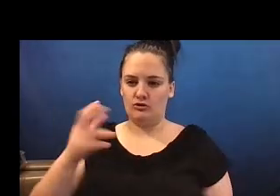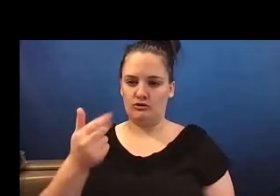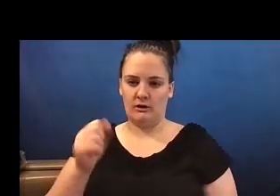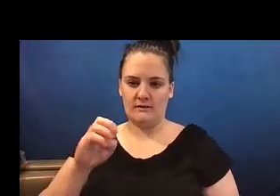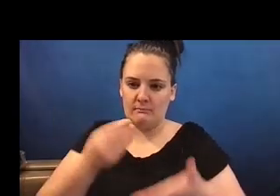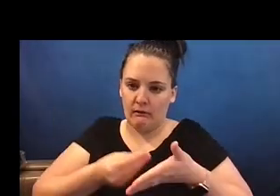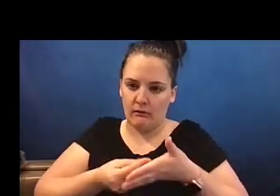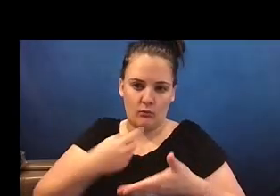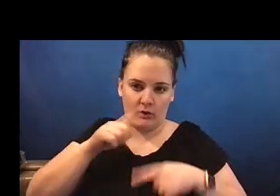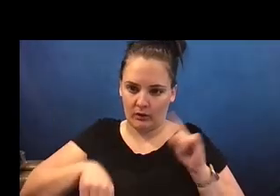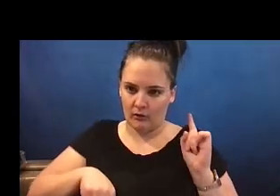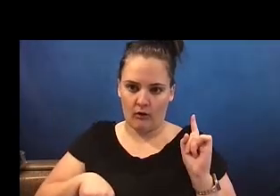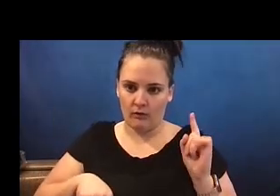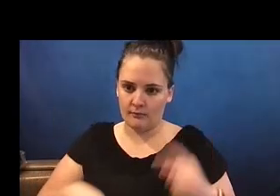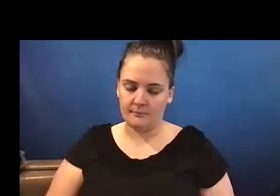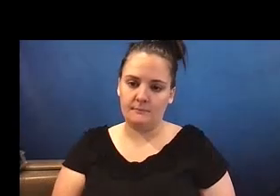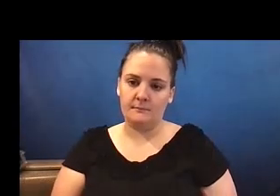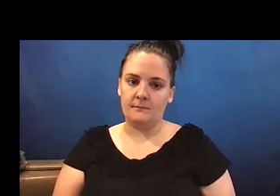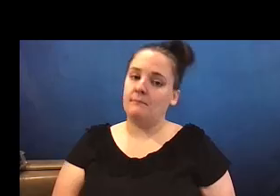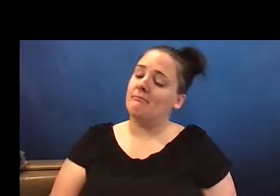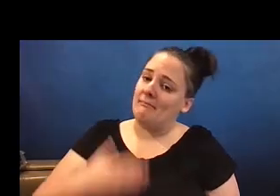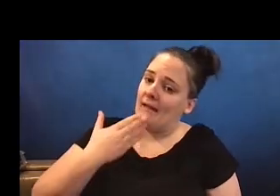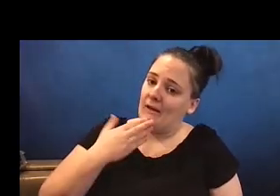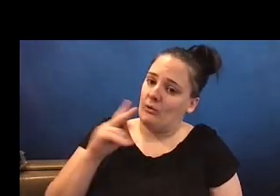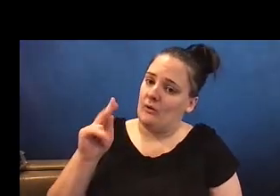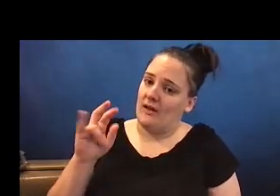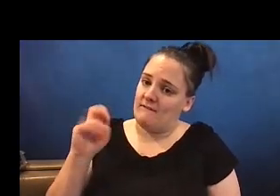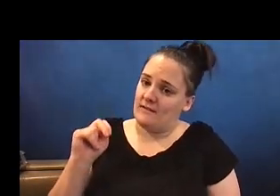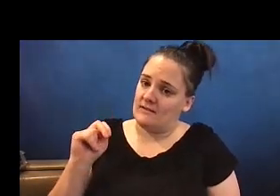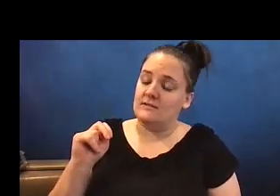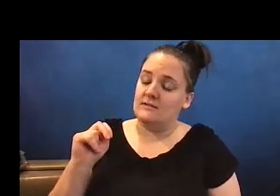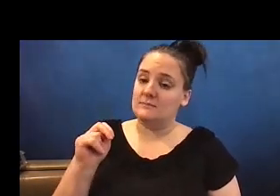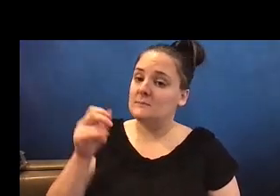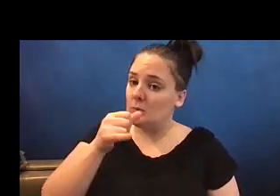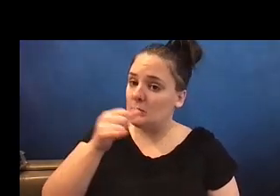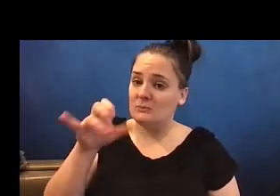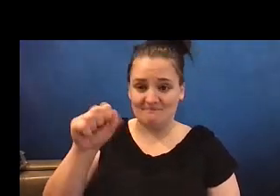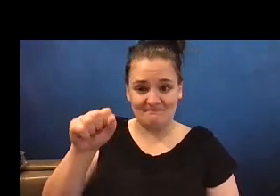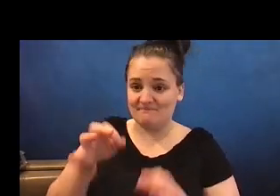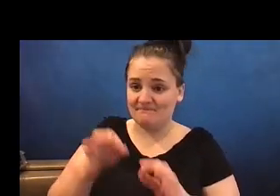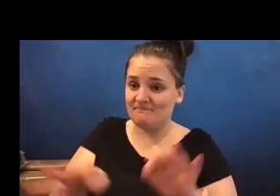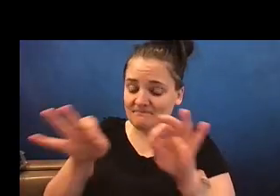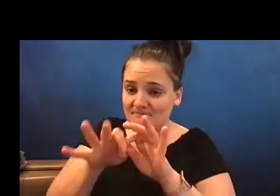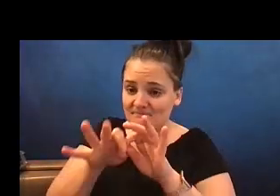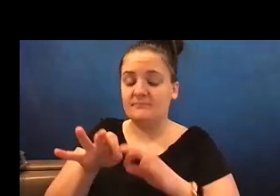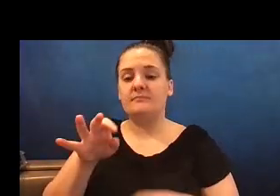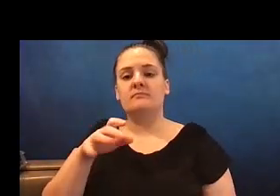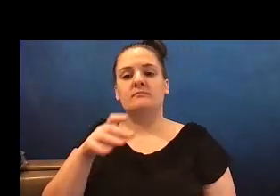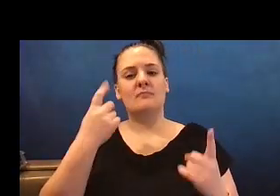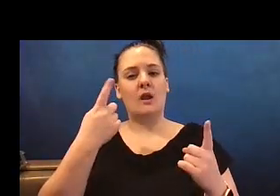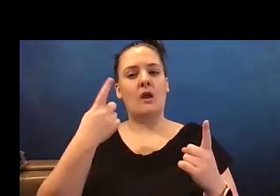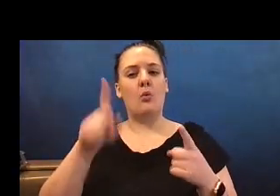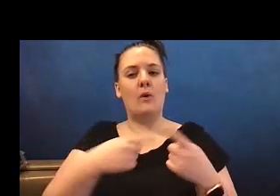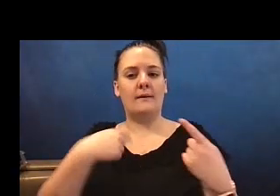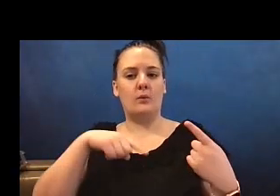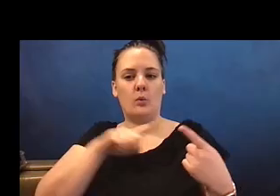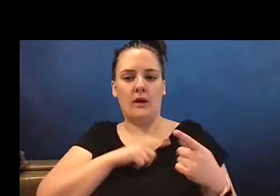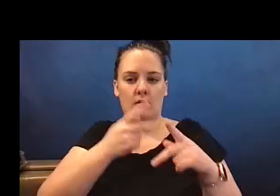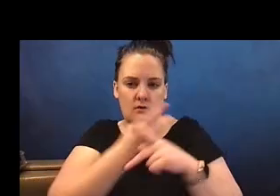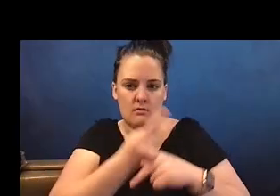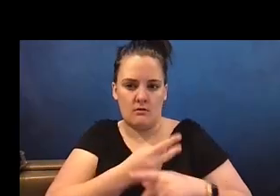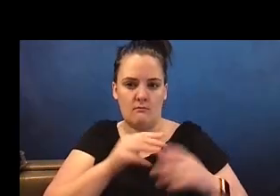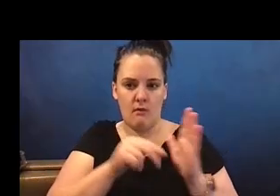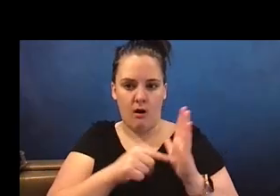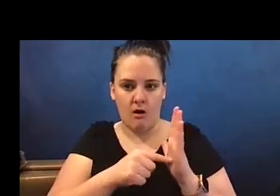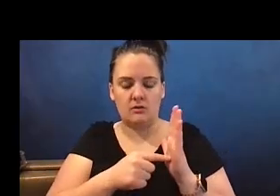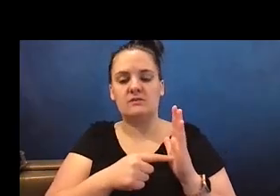funds. Thank you, Kevin. It is so critical. And when we're sort of doing those models as a percent, compared